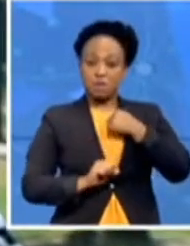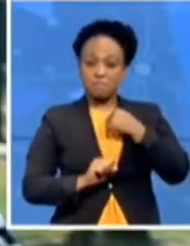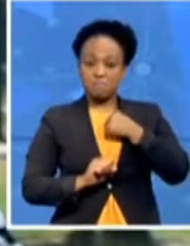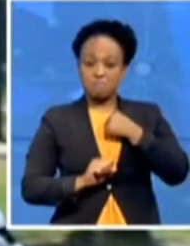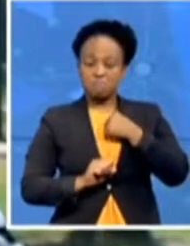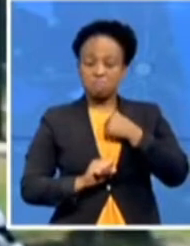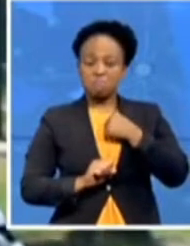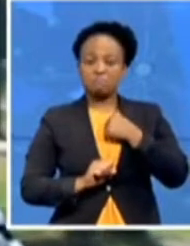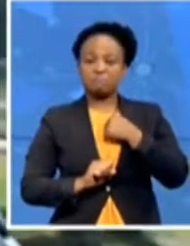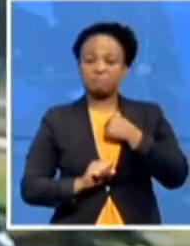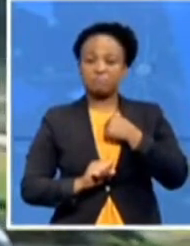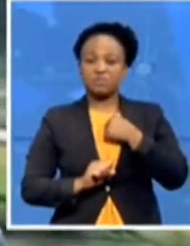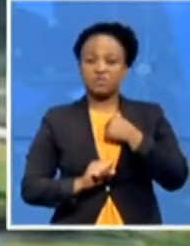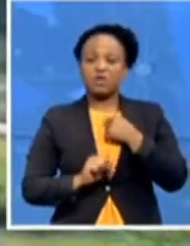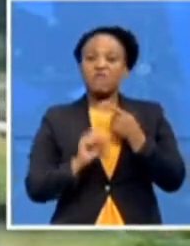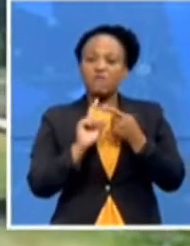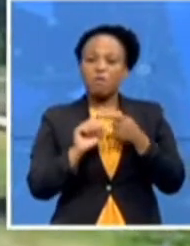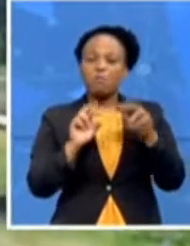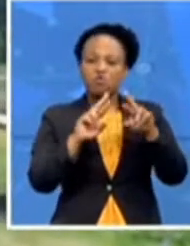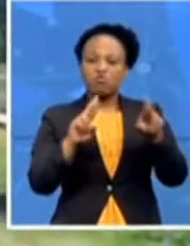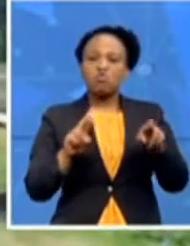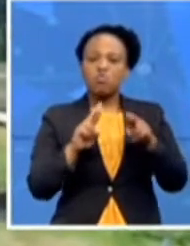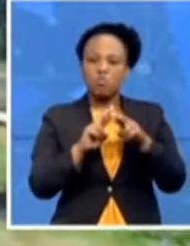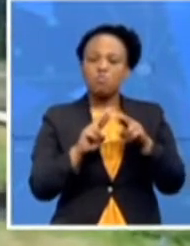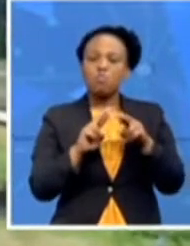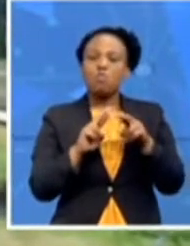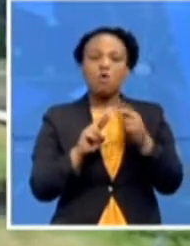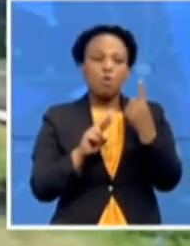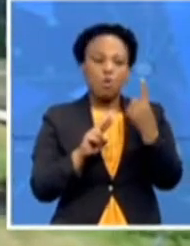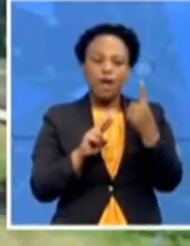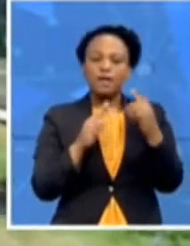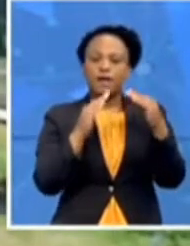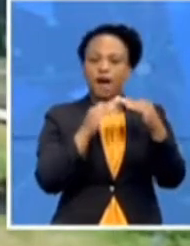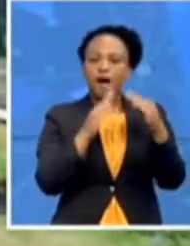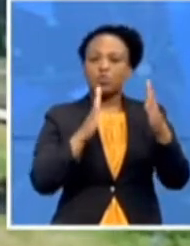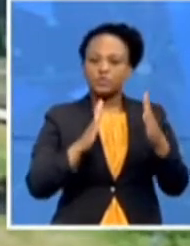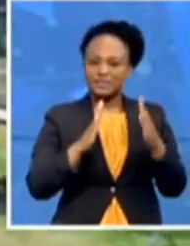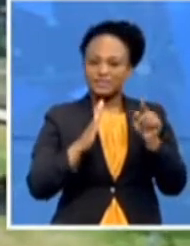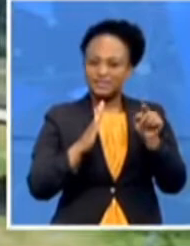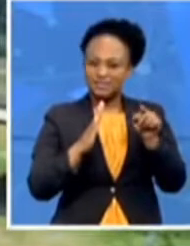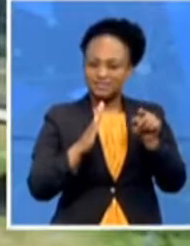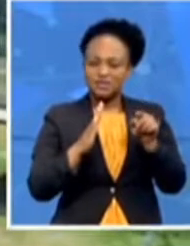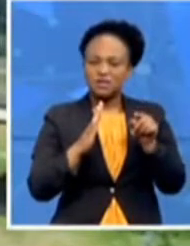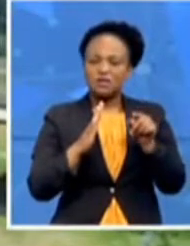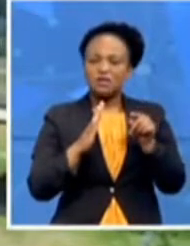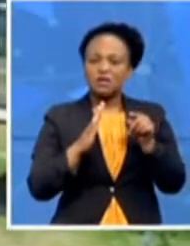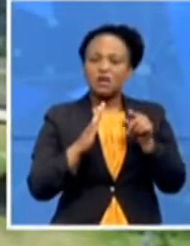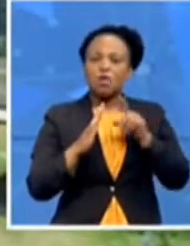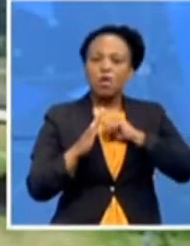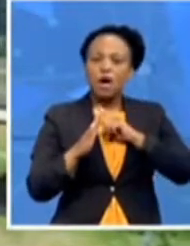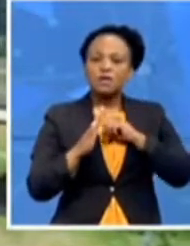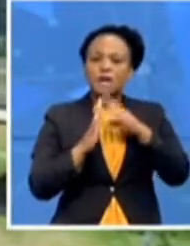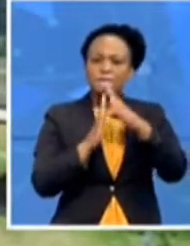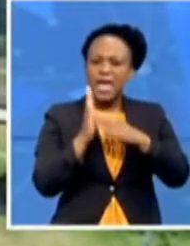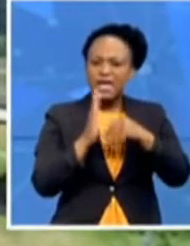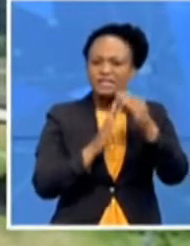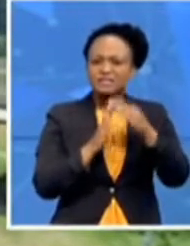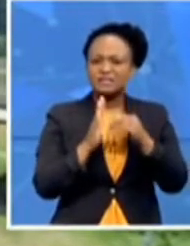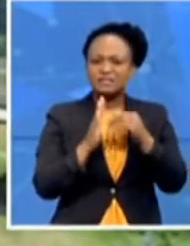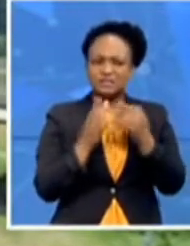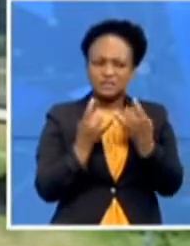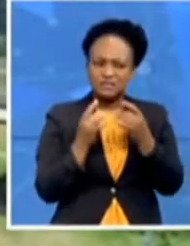room house, and you had to use cow dung as polish and paint, and where I am today, there's no ways that anything can be